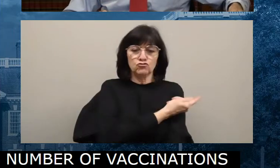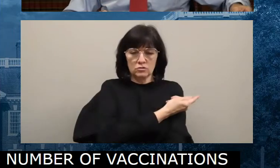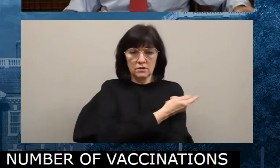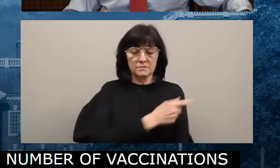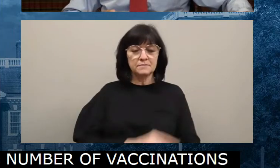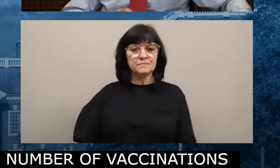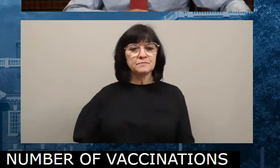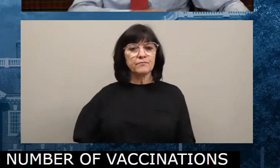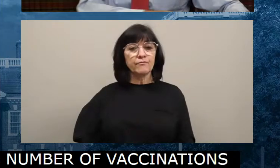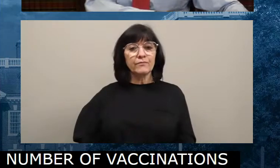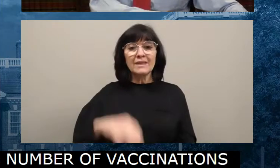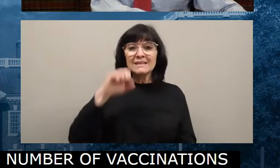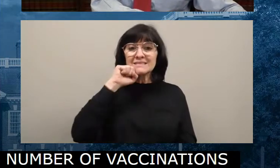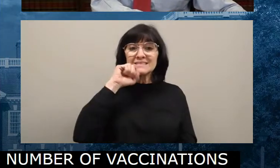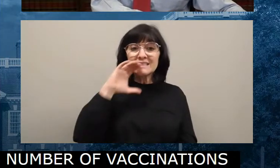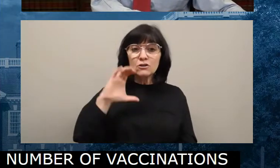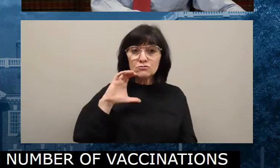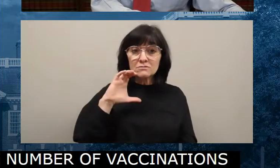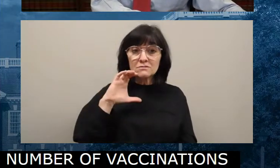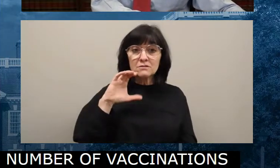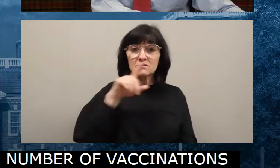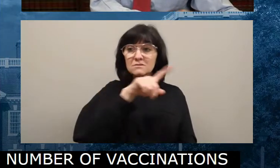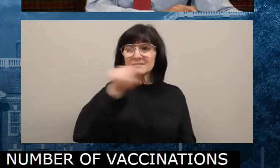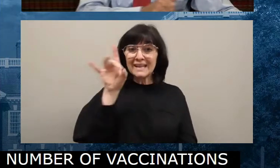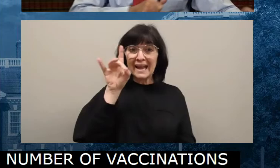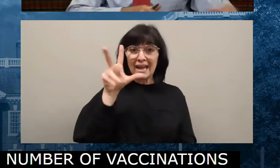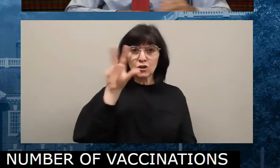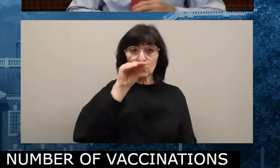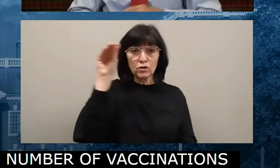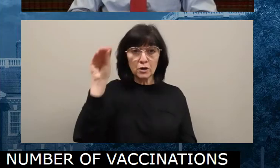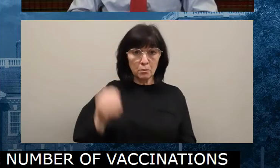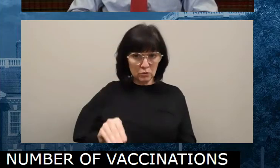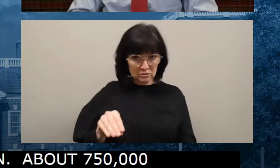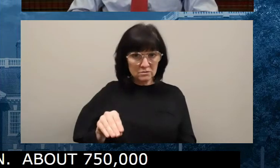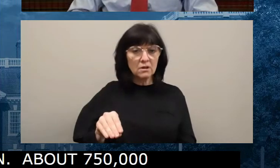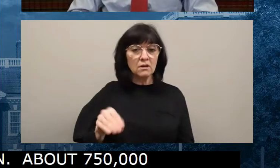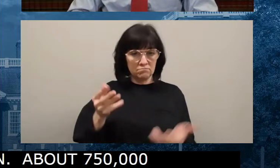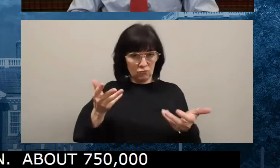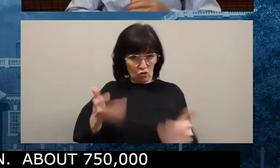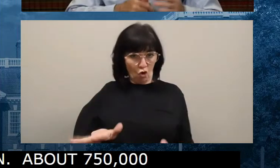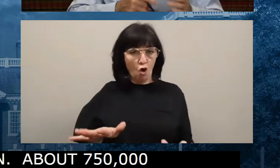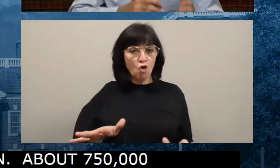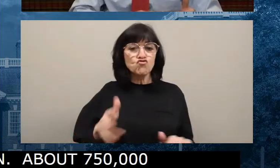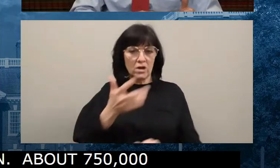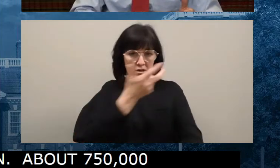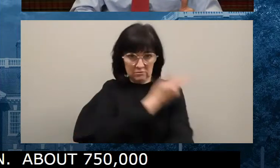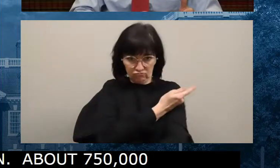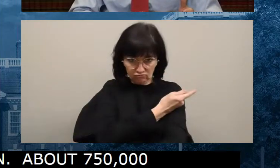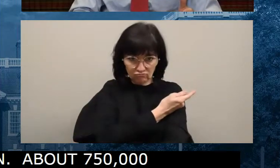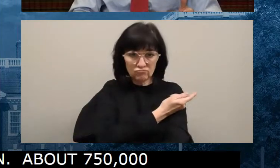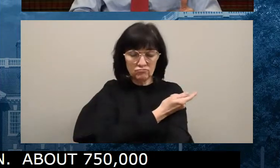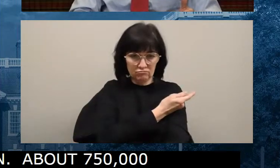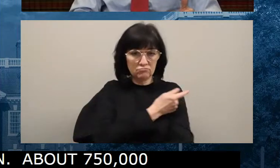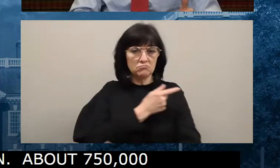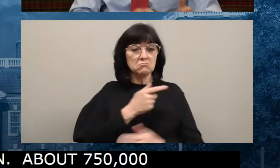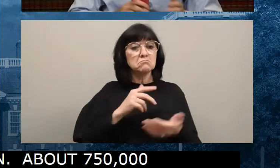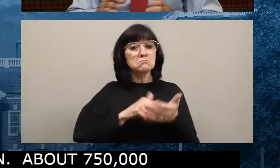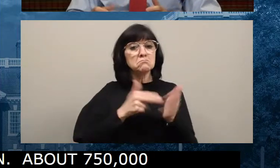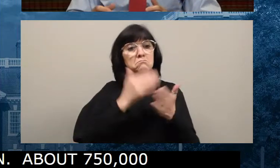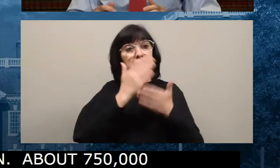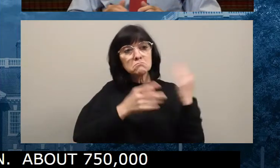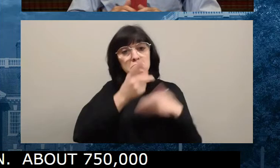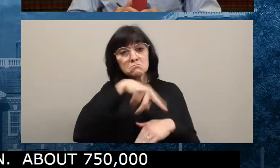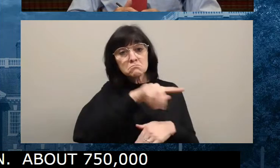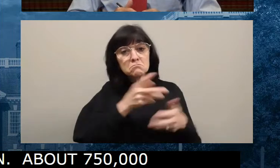we're at 83% of seniors are partly or fully vaccinated, meaning they've received at least one dose